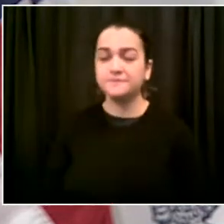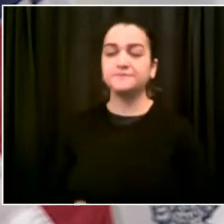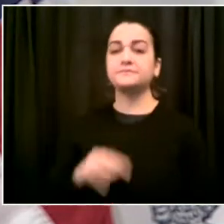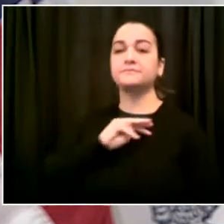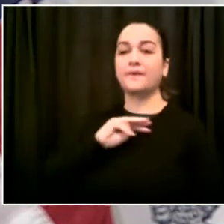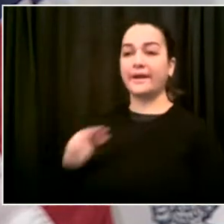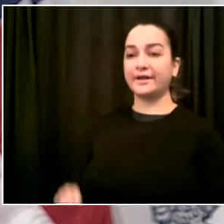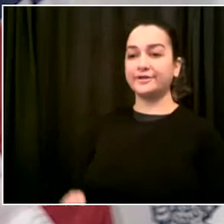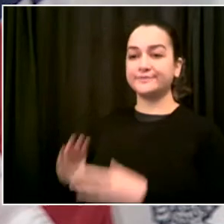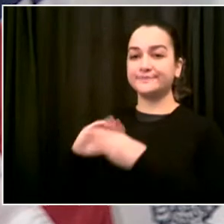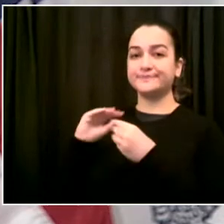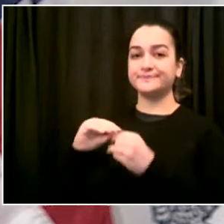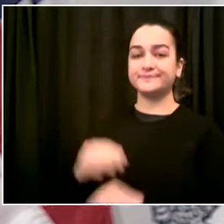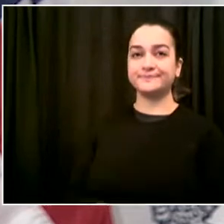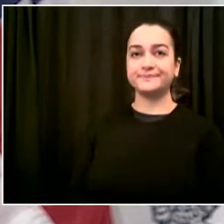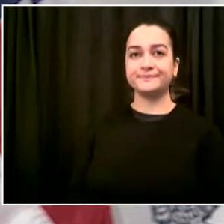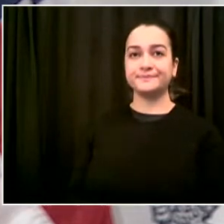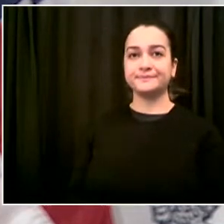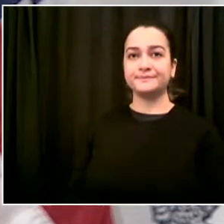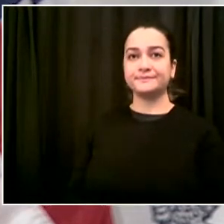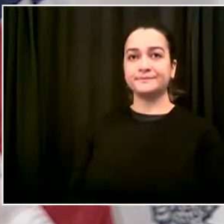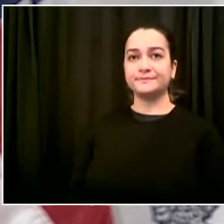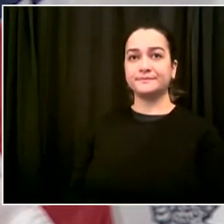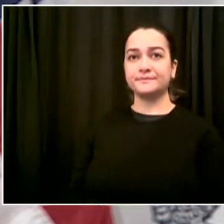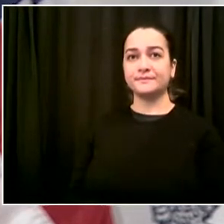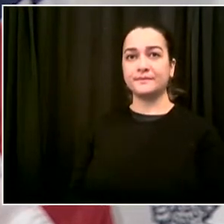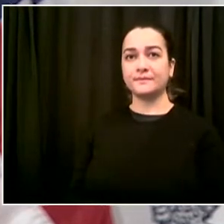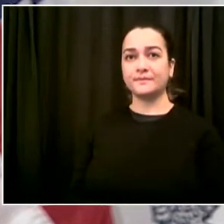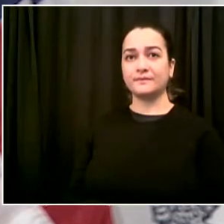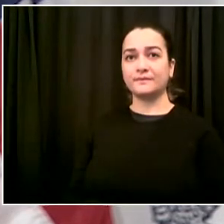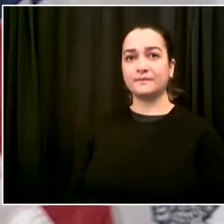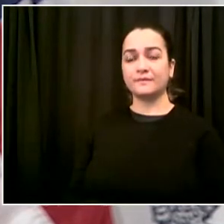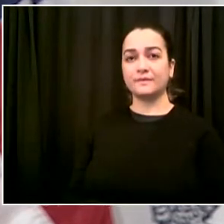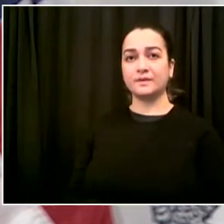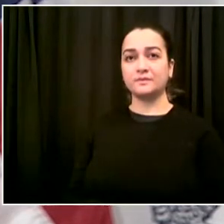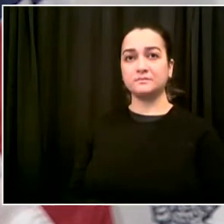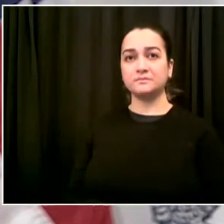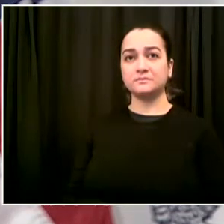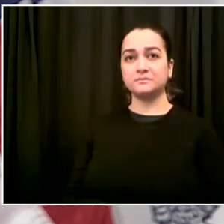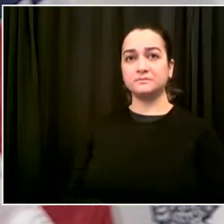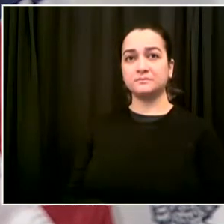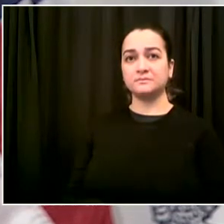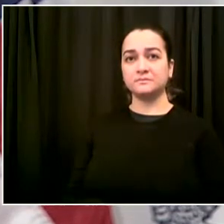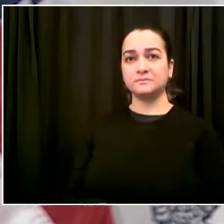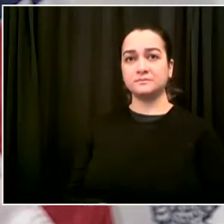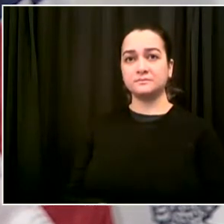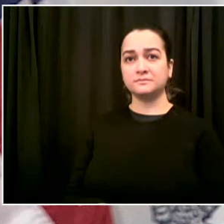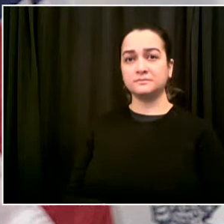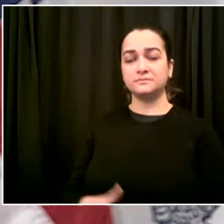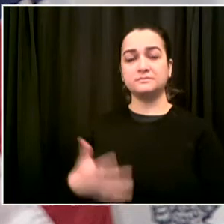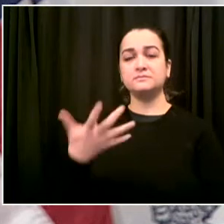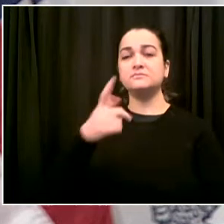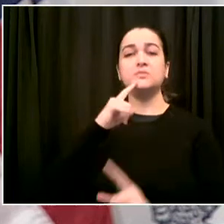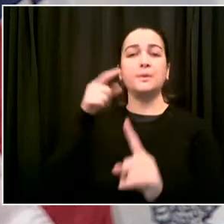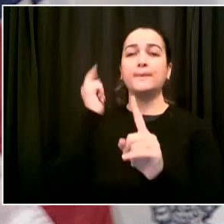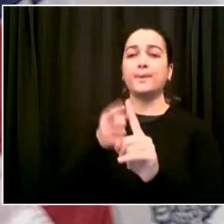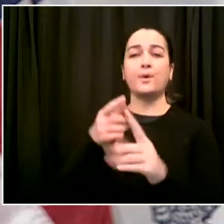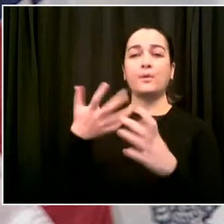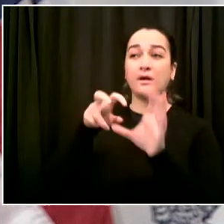worst example we had during this pandemic, the what not to do example, is Donald